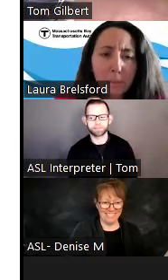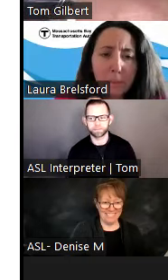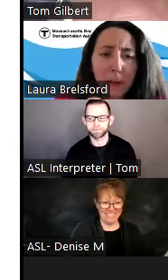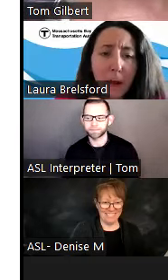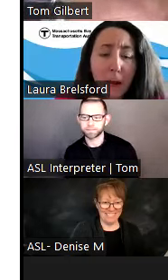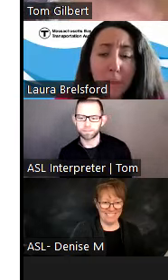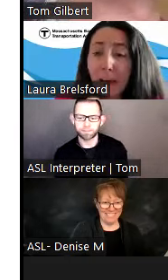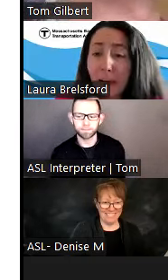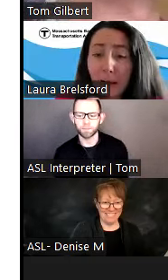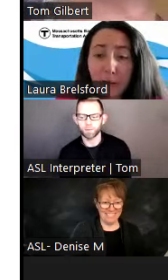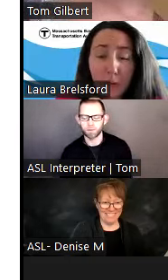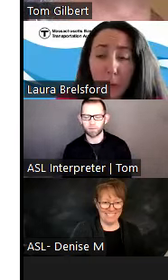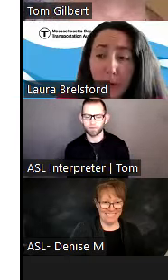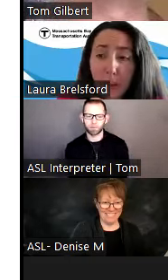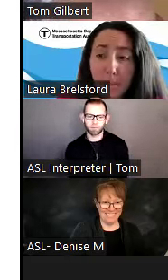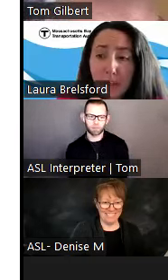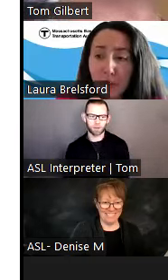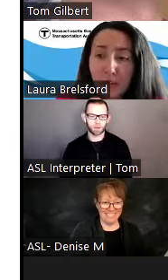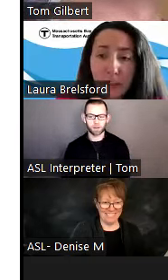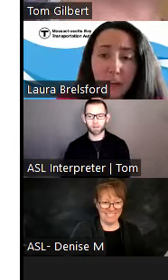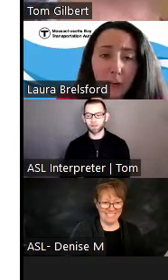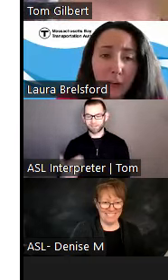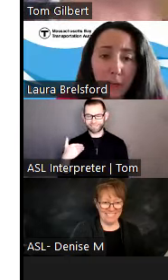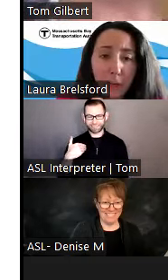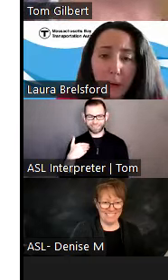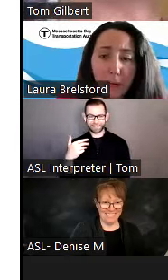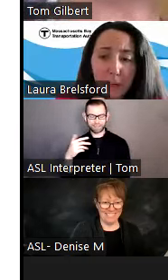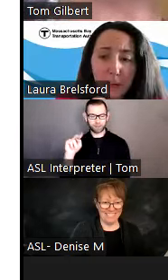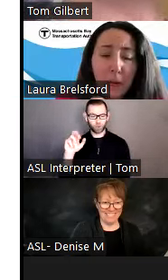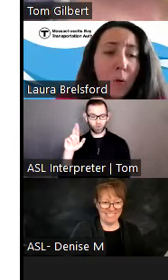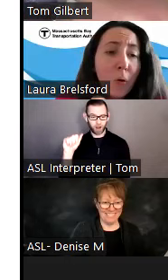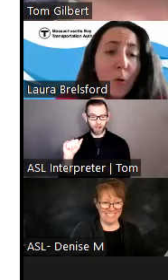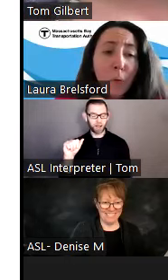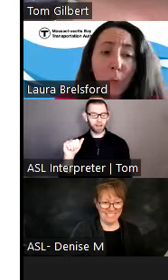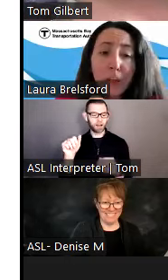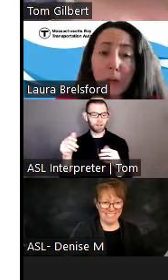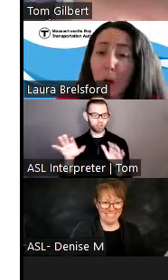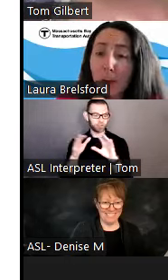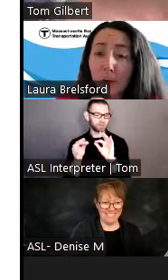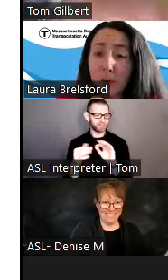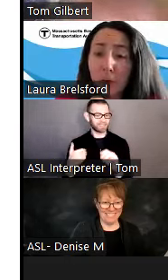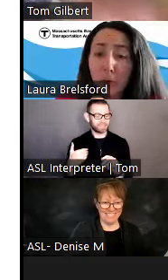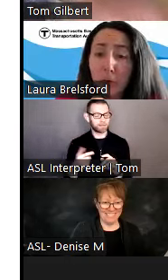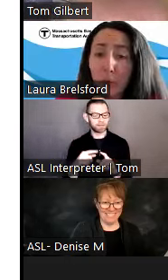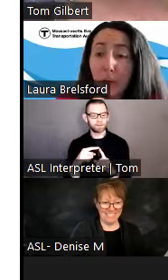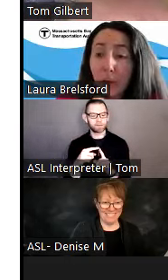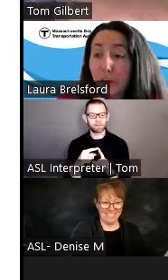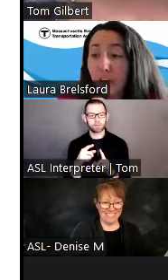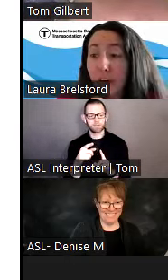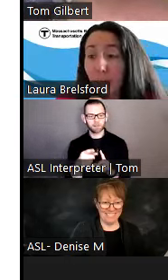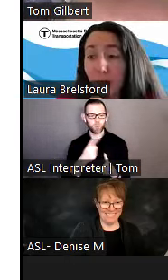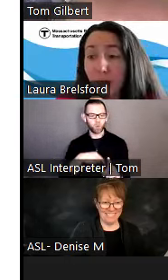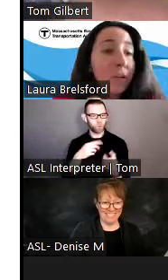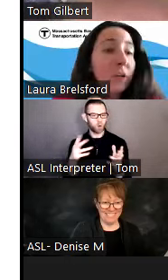Great. And as Nora mentioned in her remarks, we wanted to